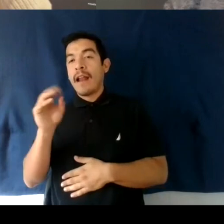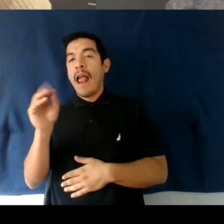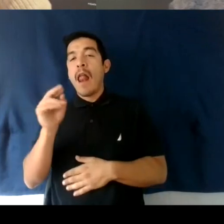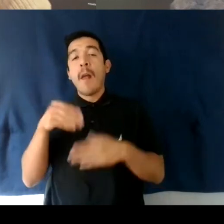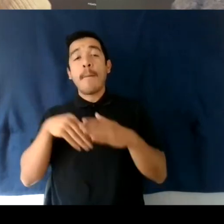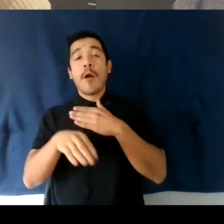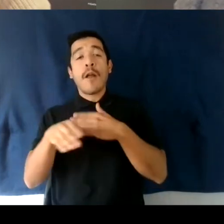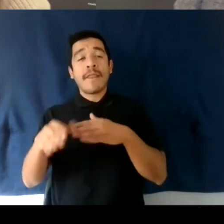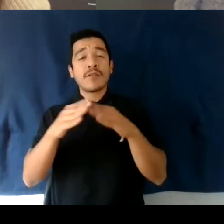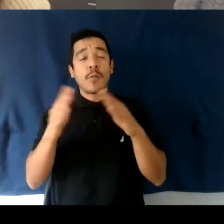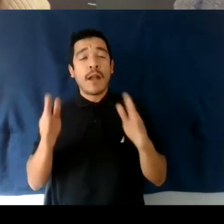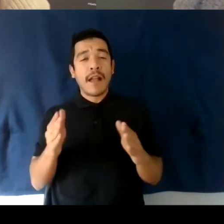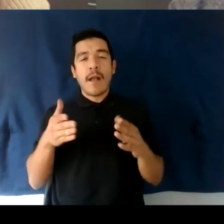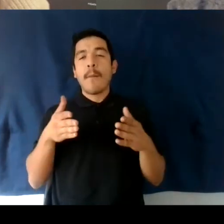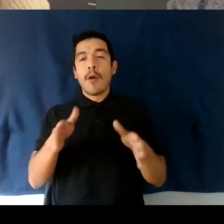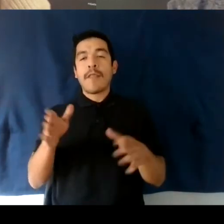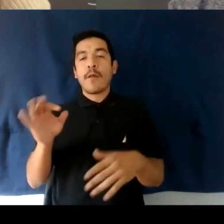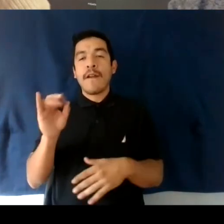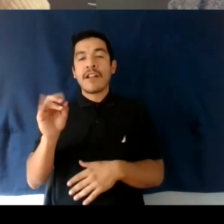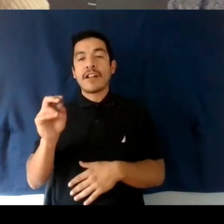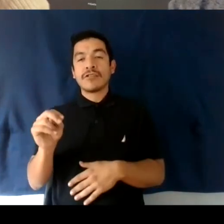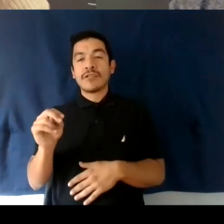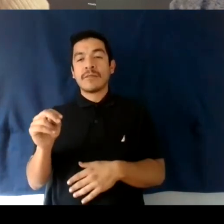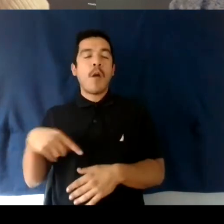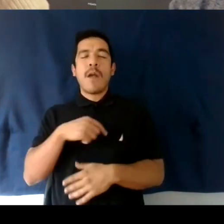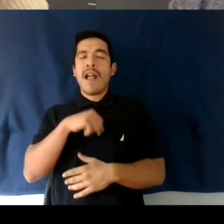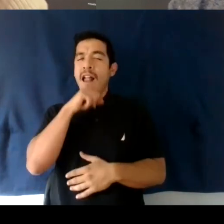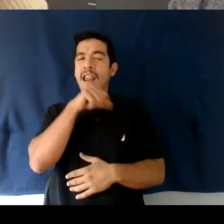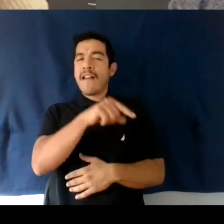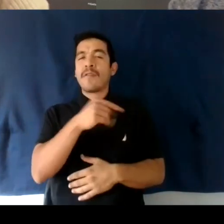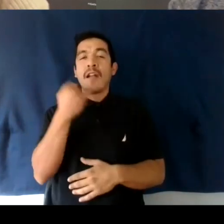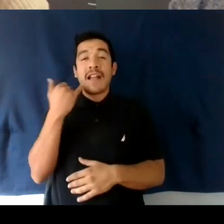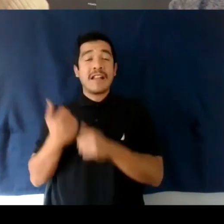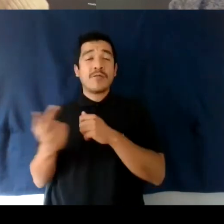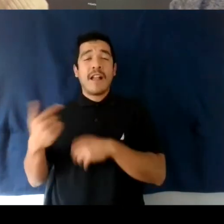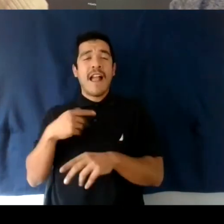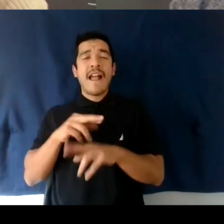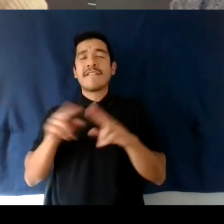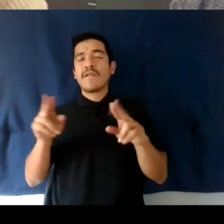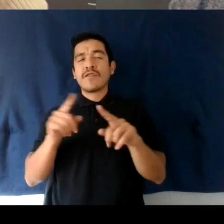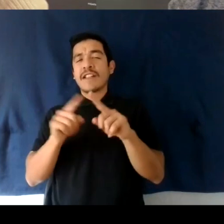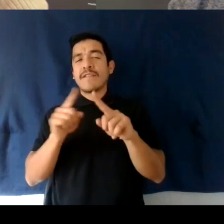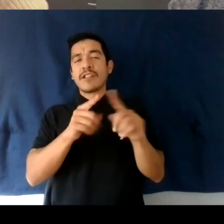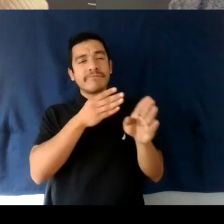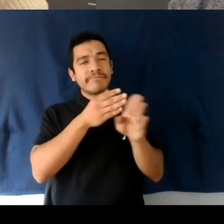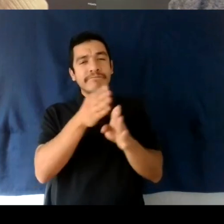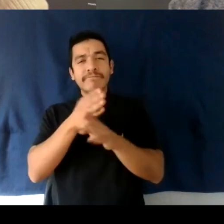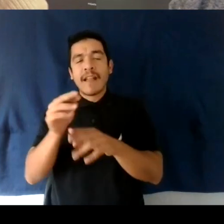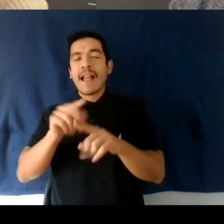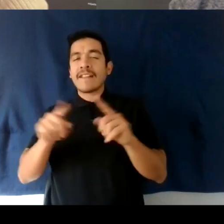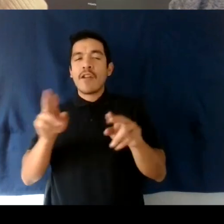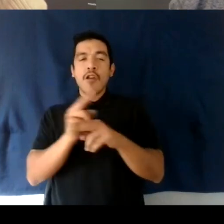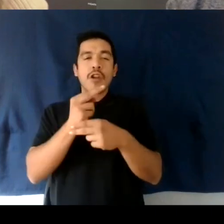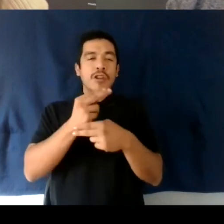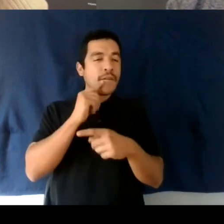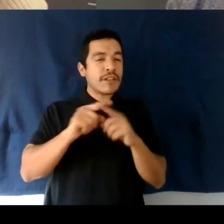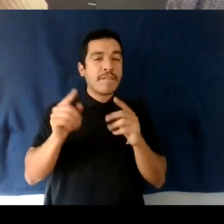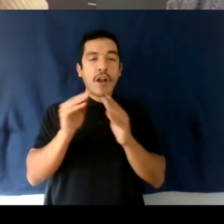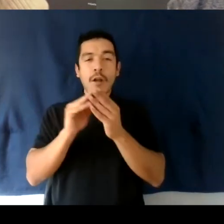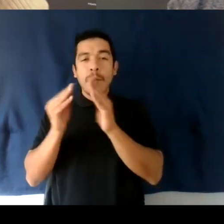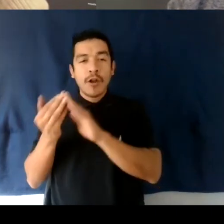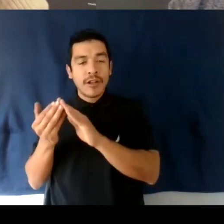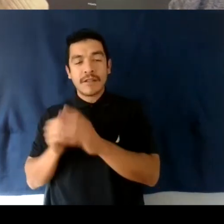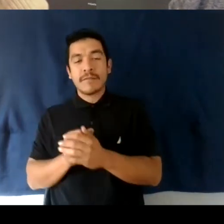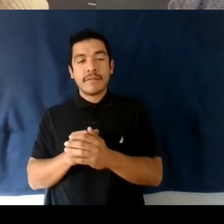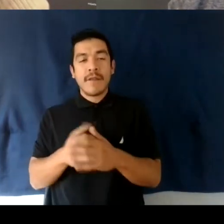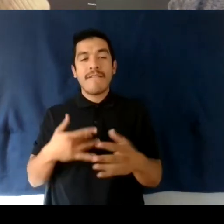few organizations that we really love. And each one of them has different specialties and different resources for different communities. So